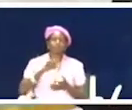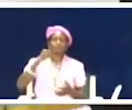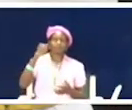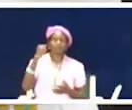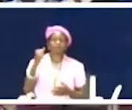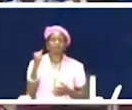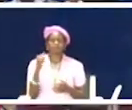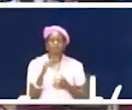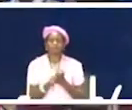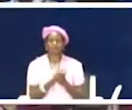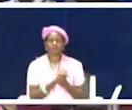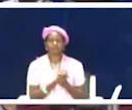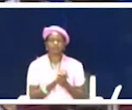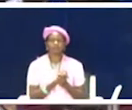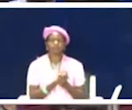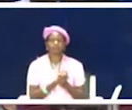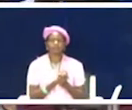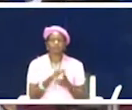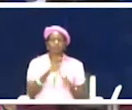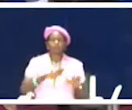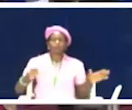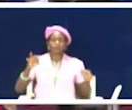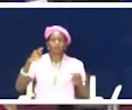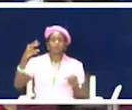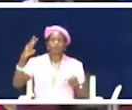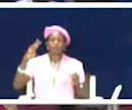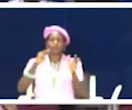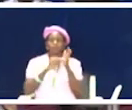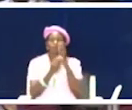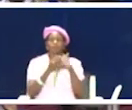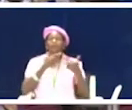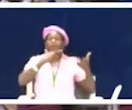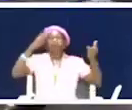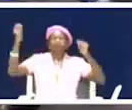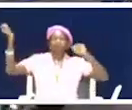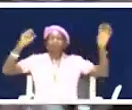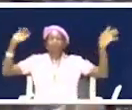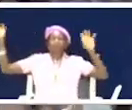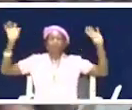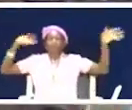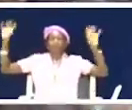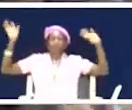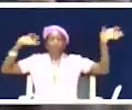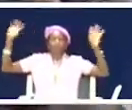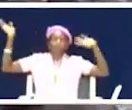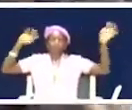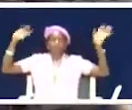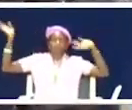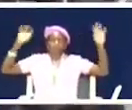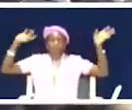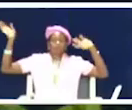Amen. Children of May, shout another hallelujah.